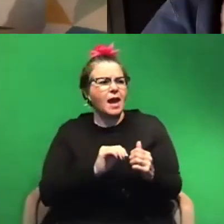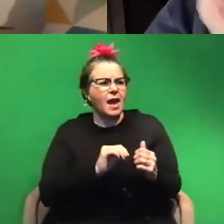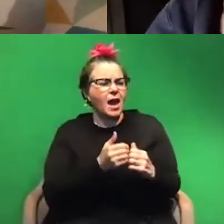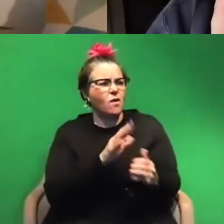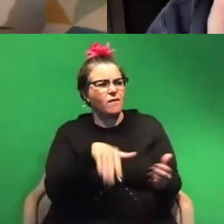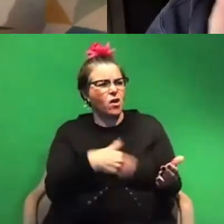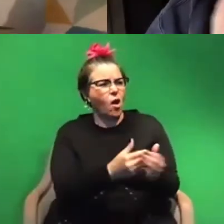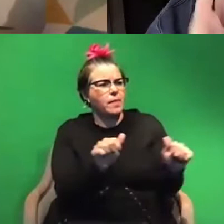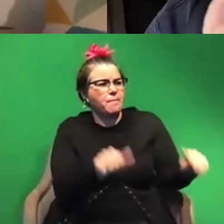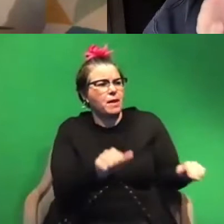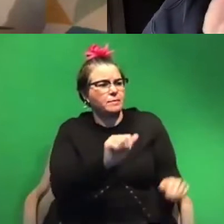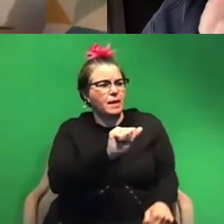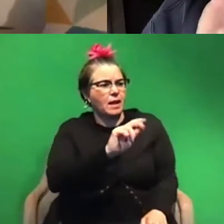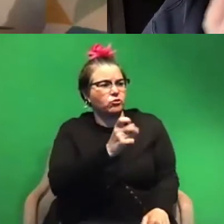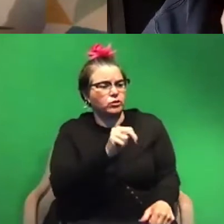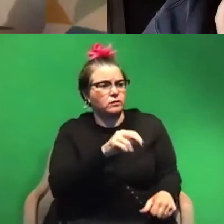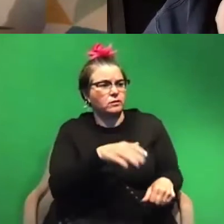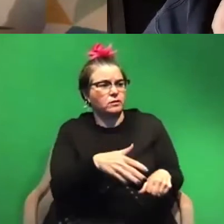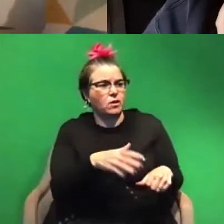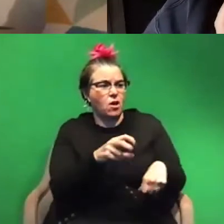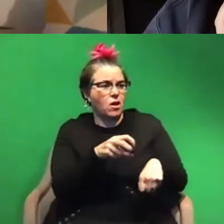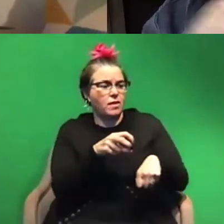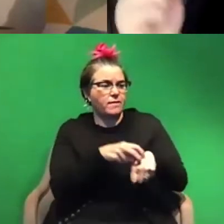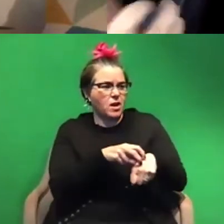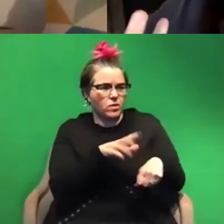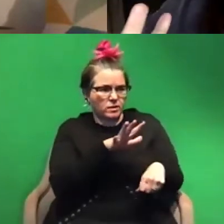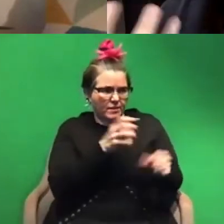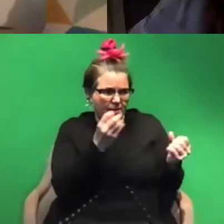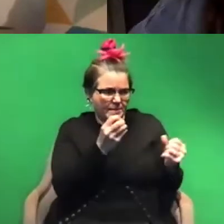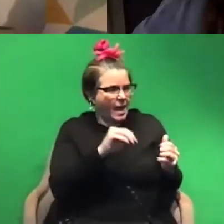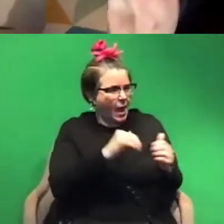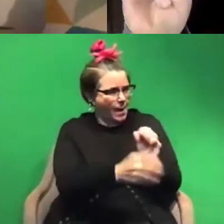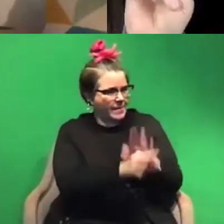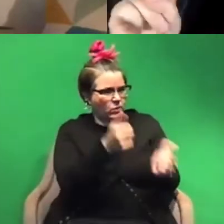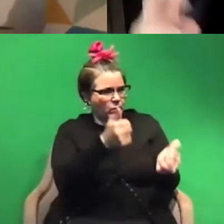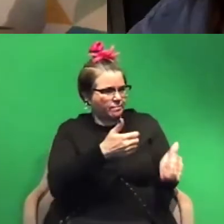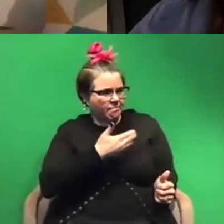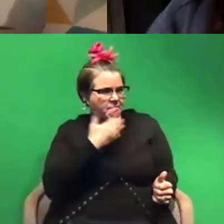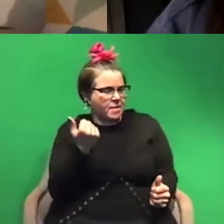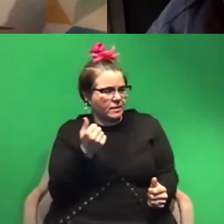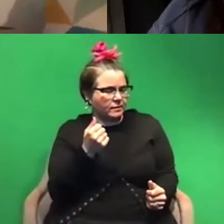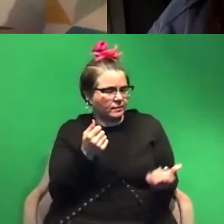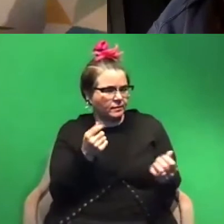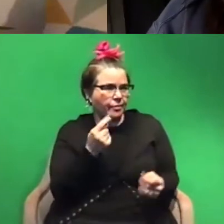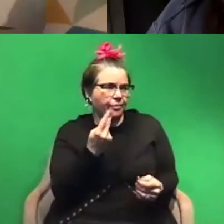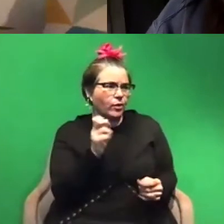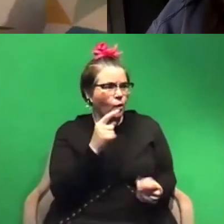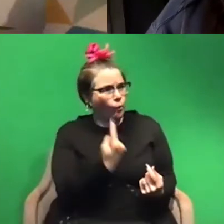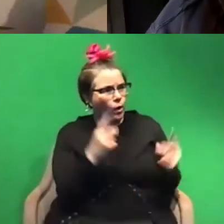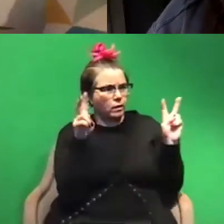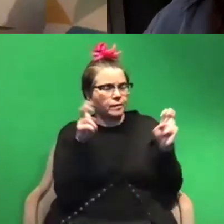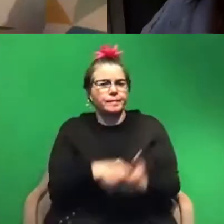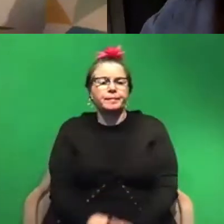the potential antigens on the surface of a virus, like, how do you pick which one is going to be the one? Yeah.